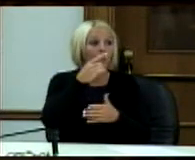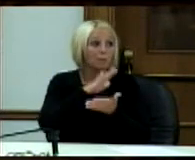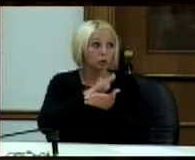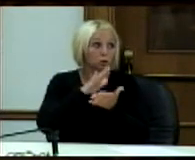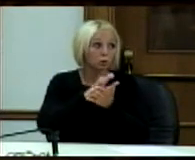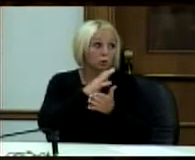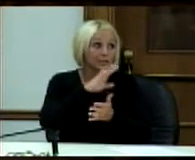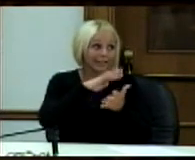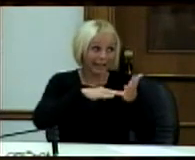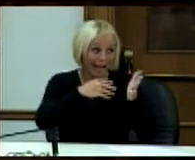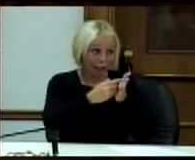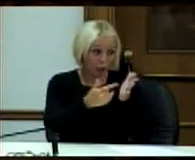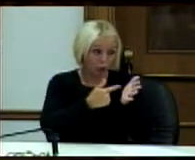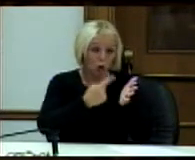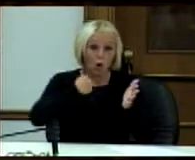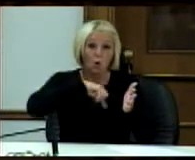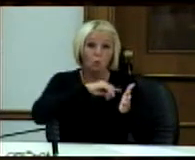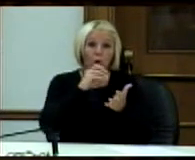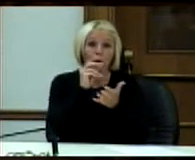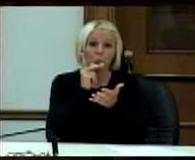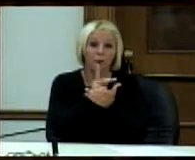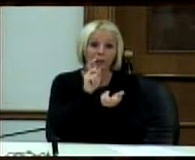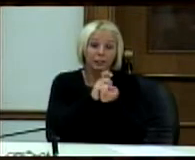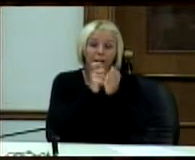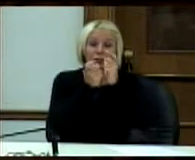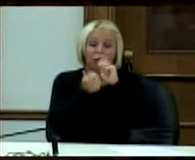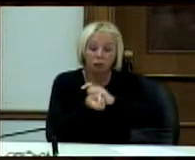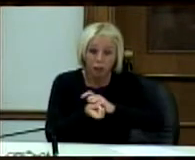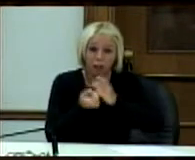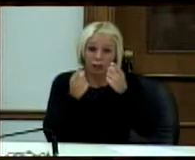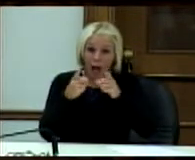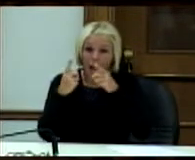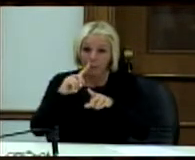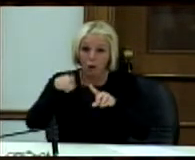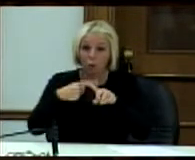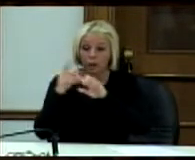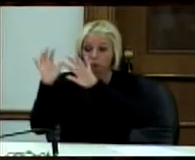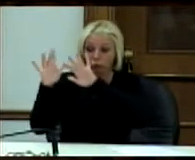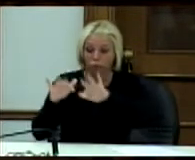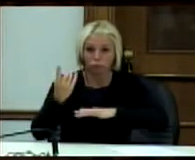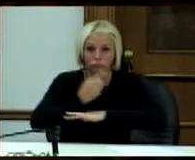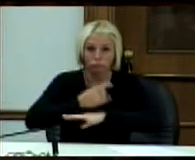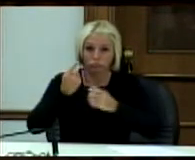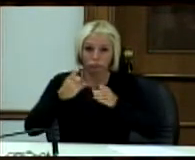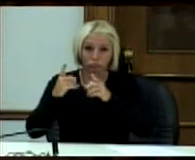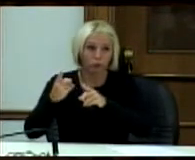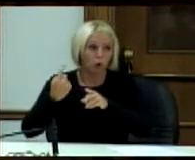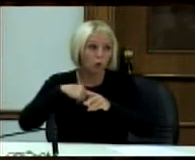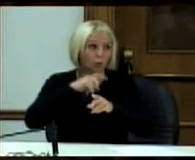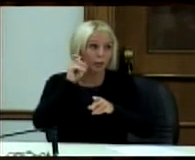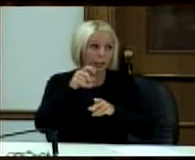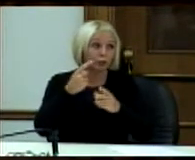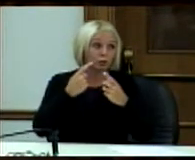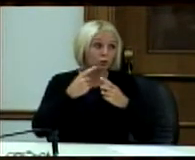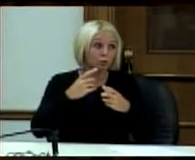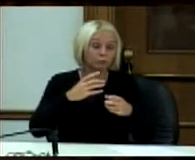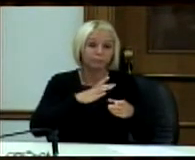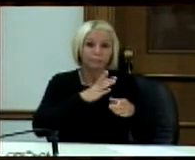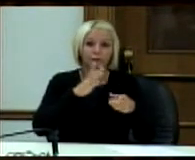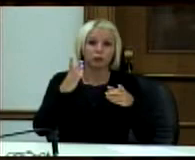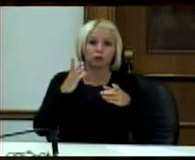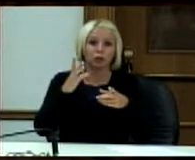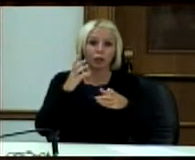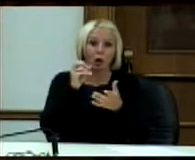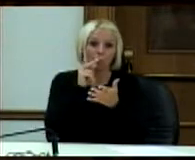year. We're just approving the revisions that were made when snow days were called. So that's, we need to officially approve that. So that's all